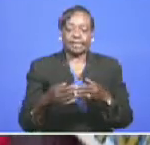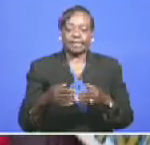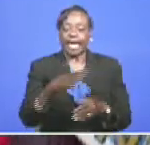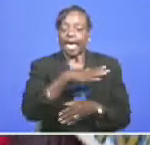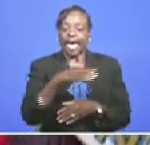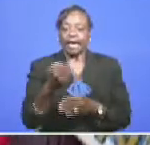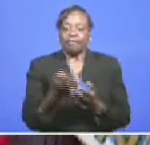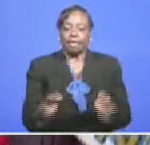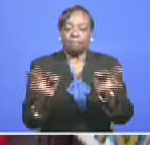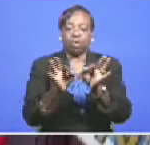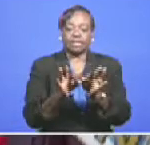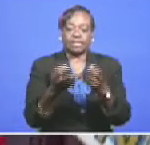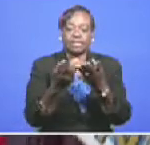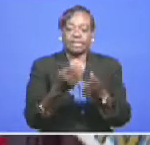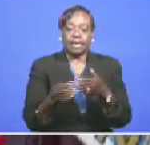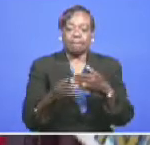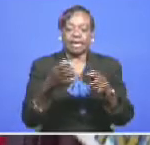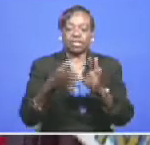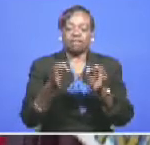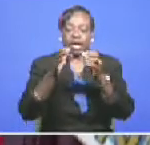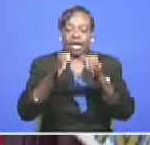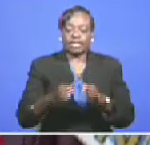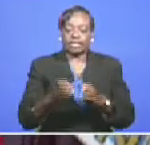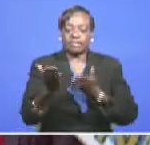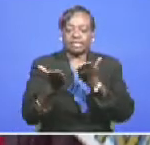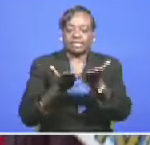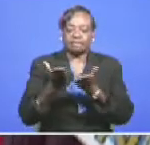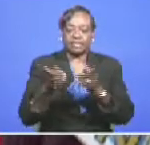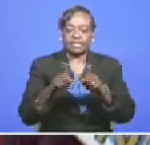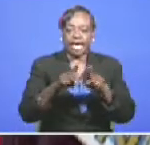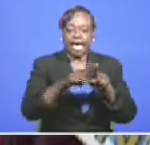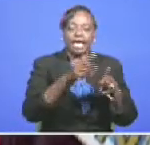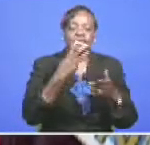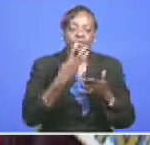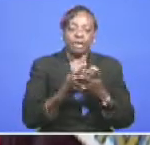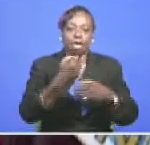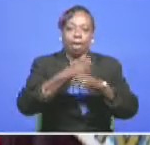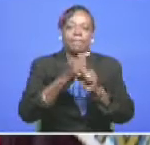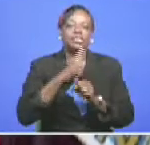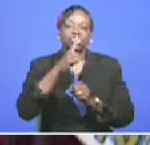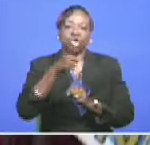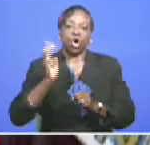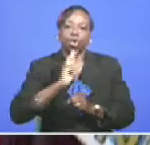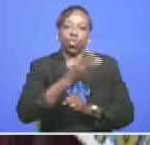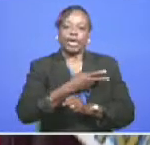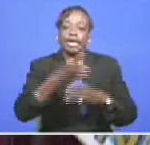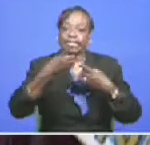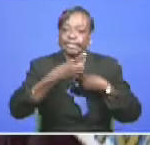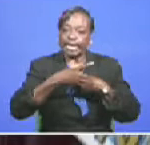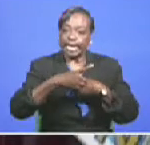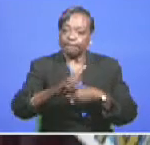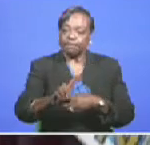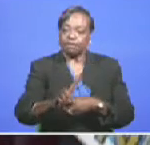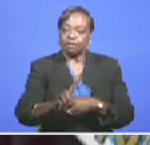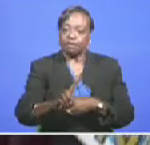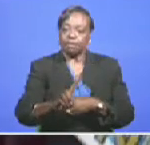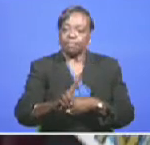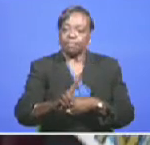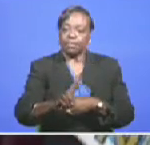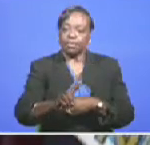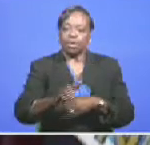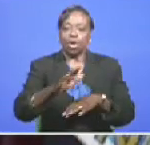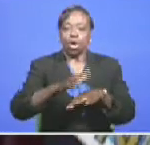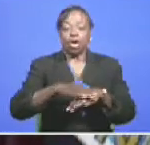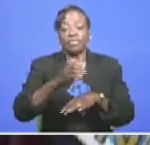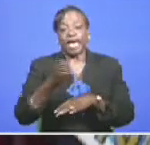also the important matter of customer service as well. We want to make sure that we deliver on